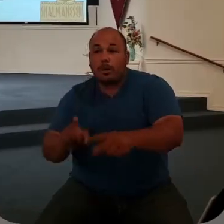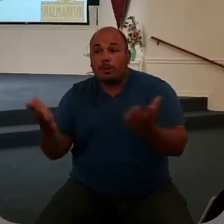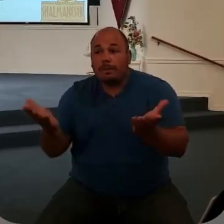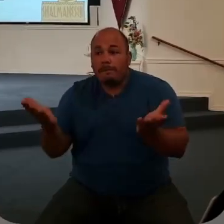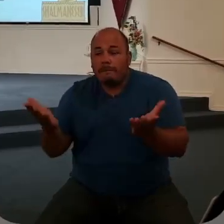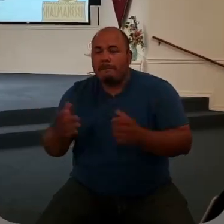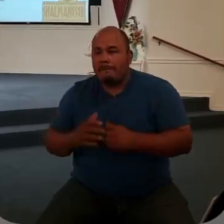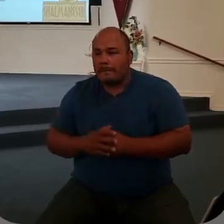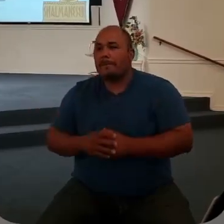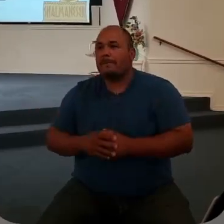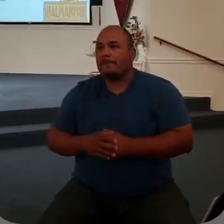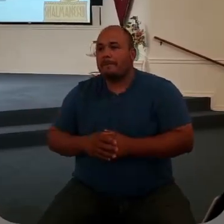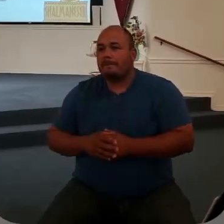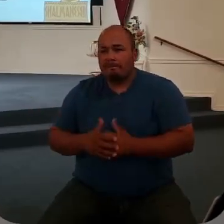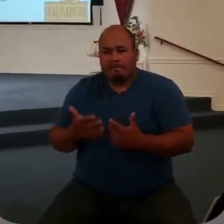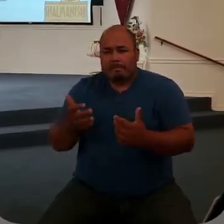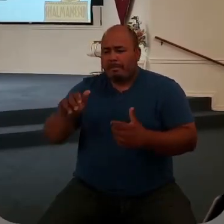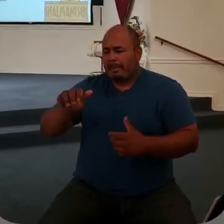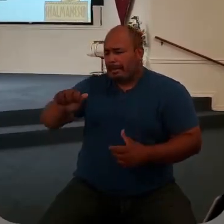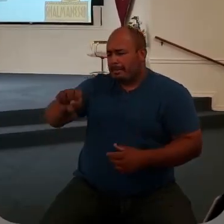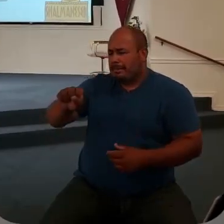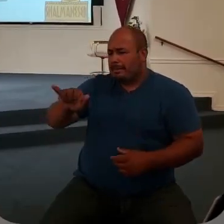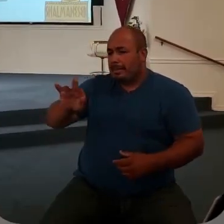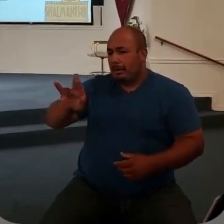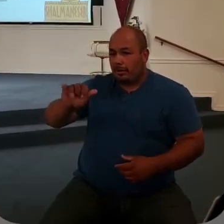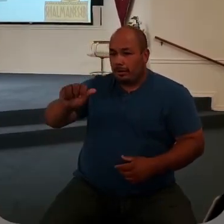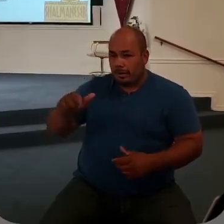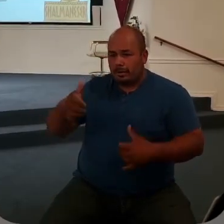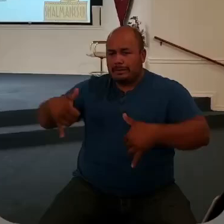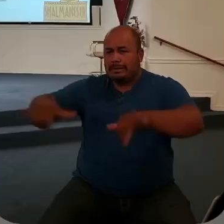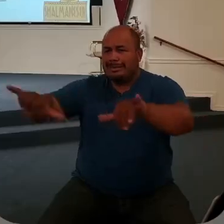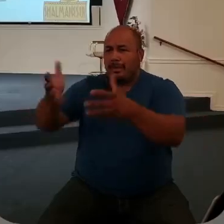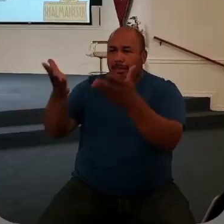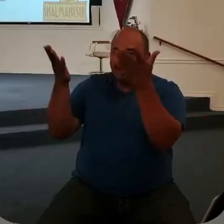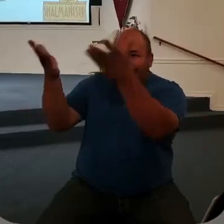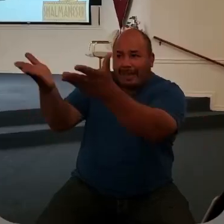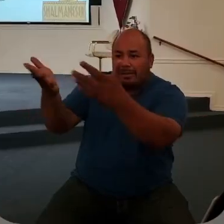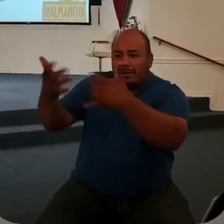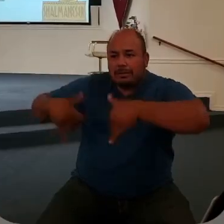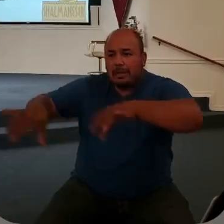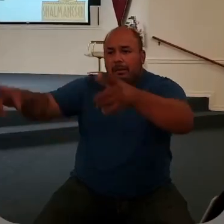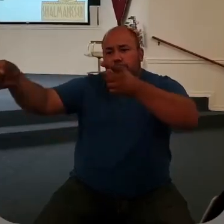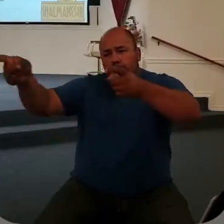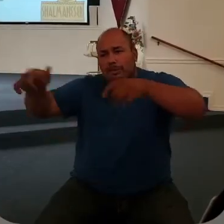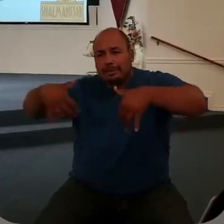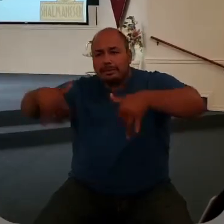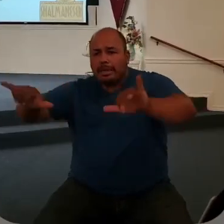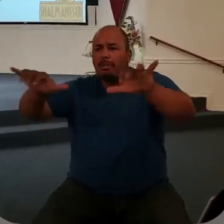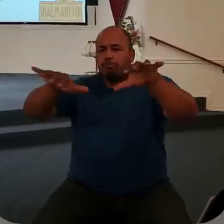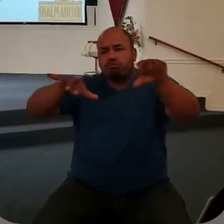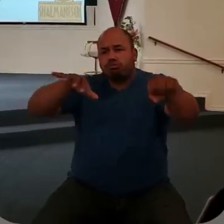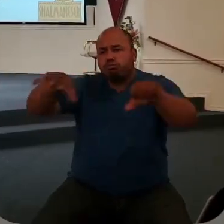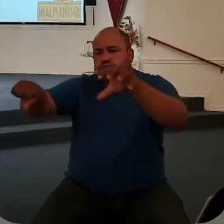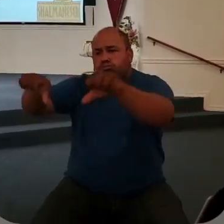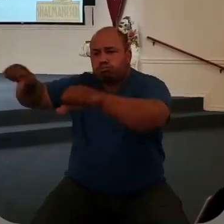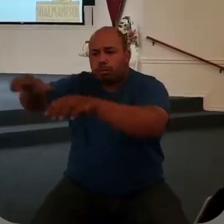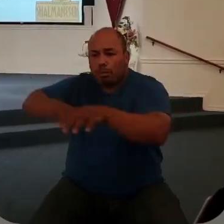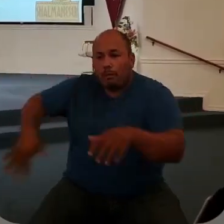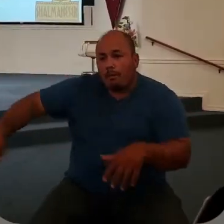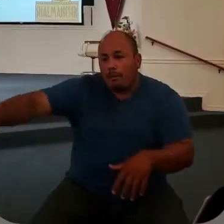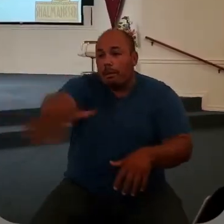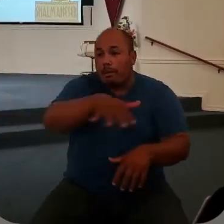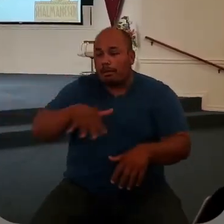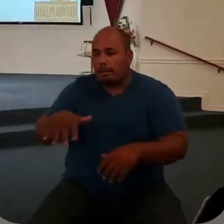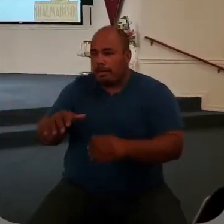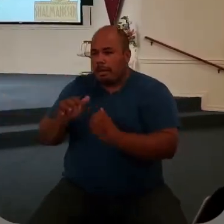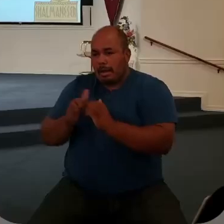there. How would he deal with Assyria and all its power? How would he, as the king, deal with the true king of Judah,